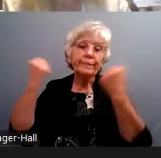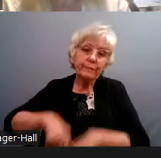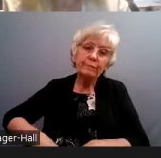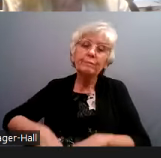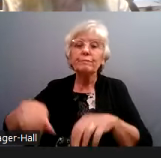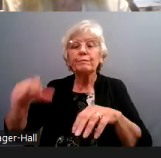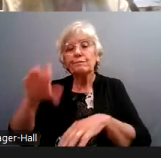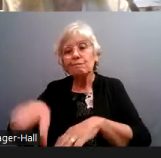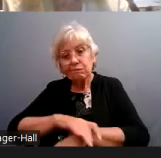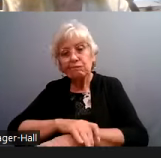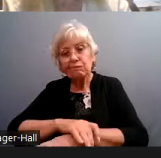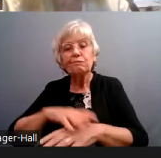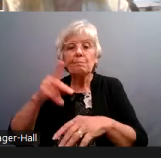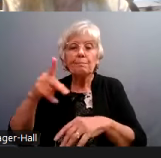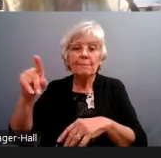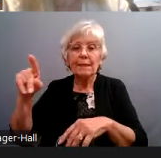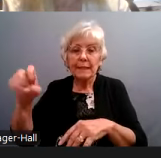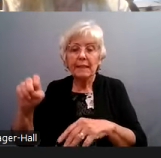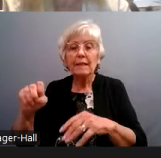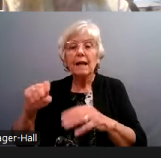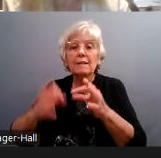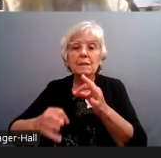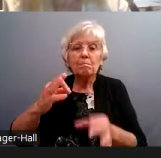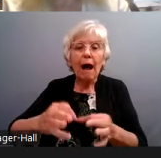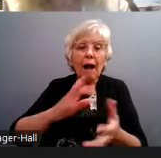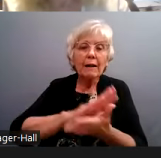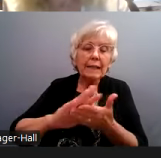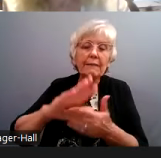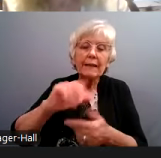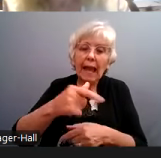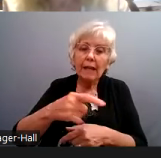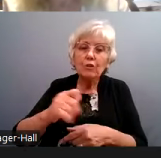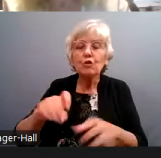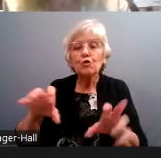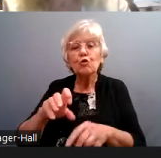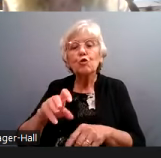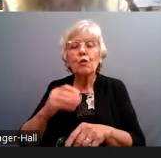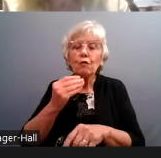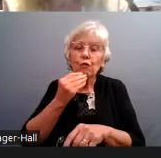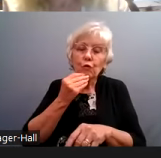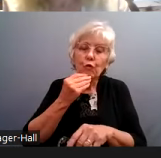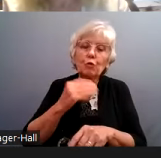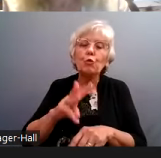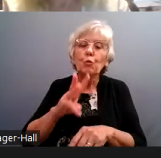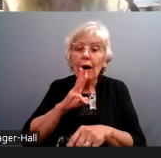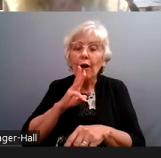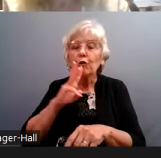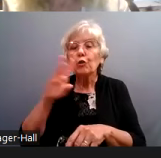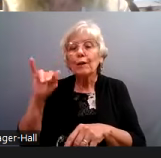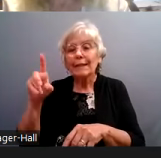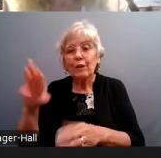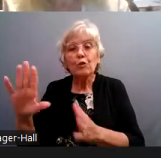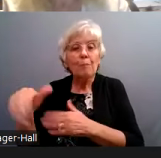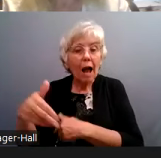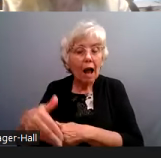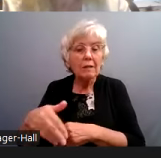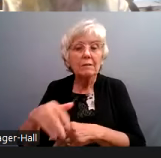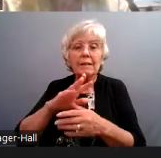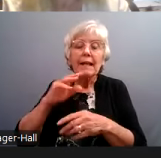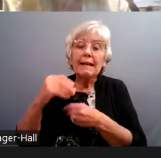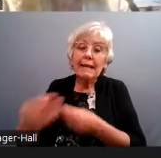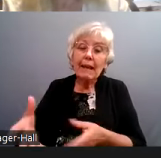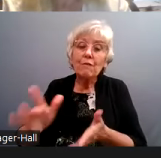about, spot clean the cages and do the food, water, litter bowls, litter boxes, administer medications if